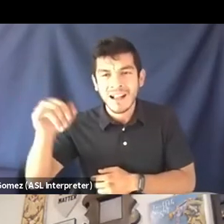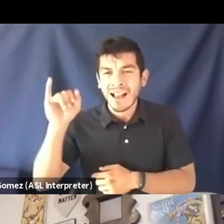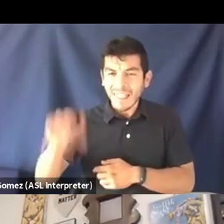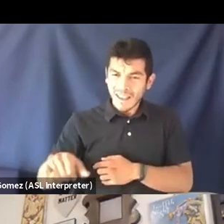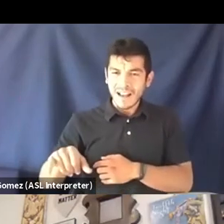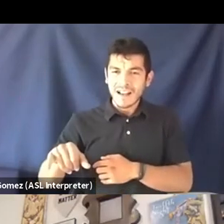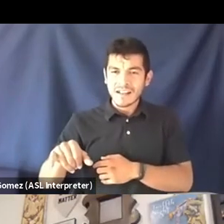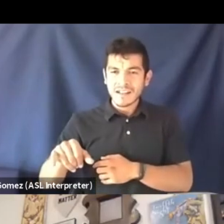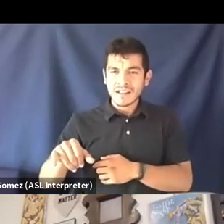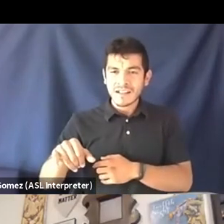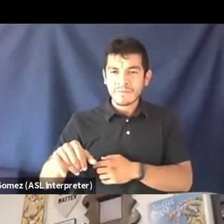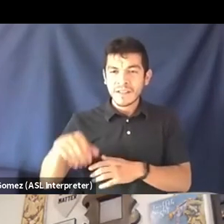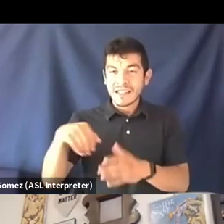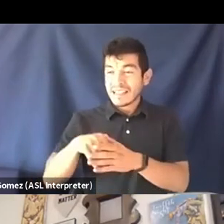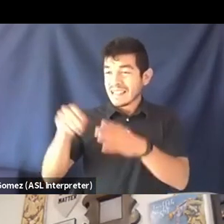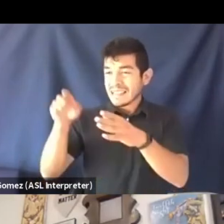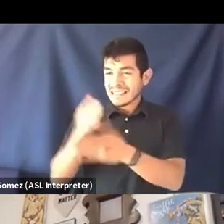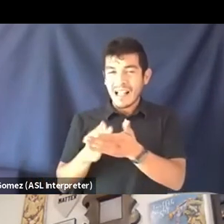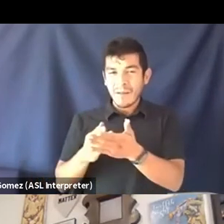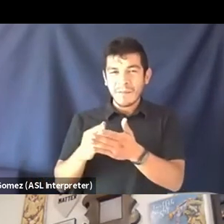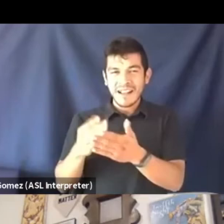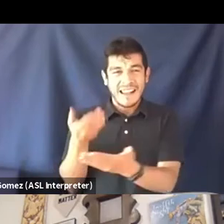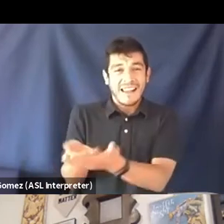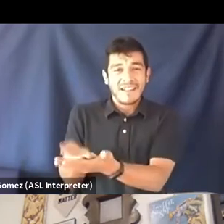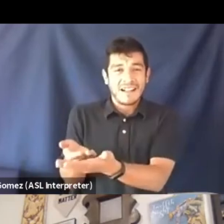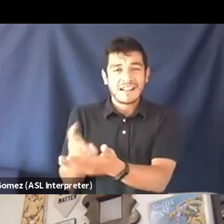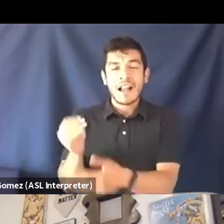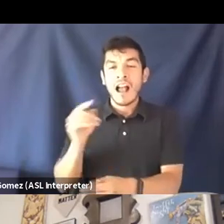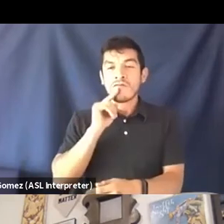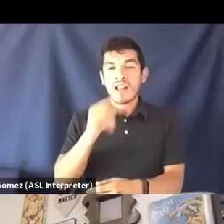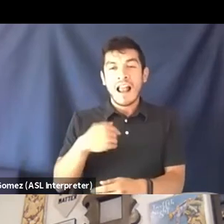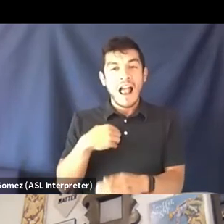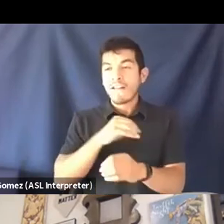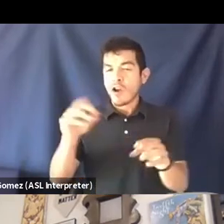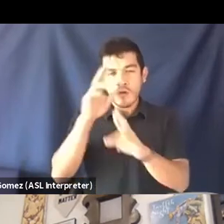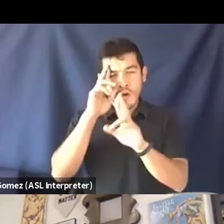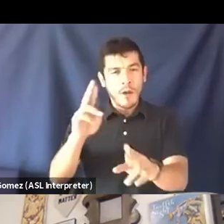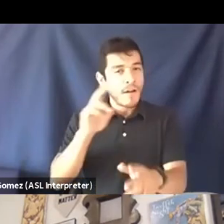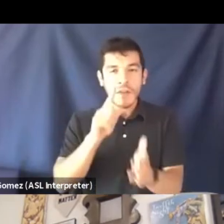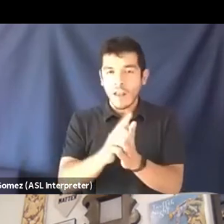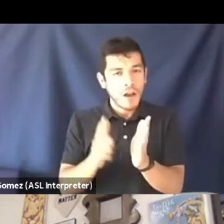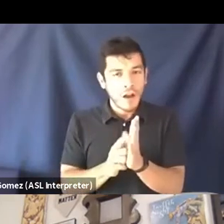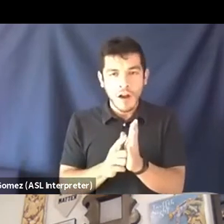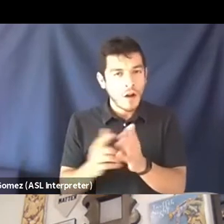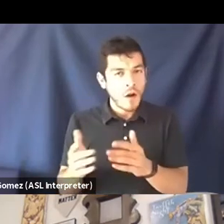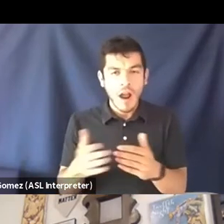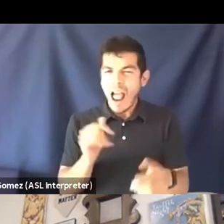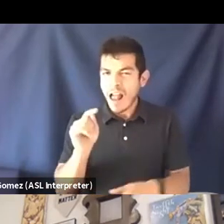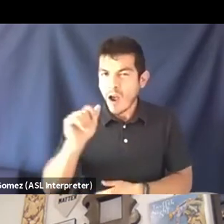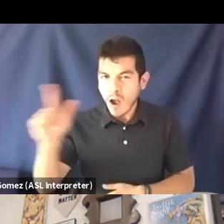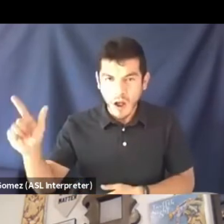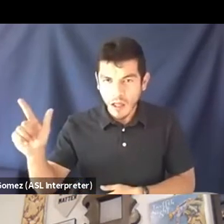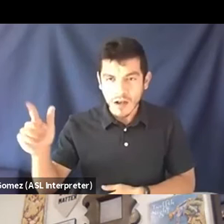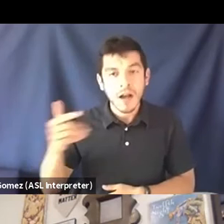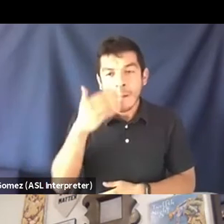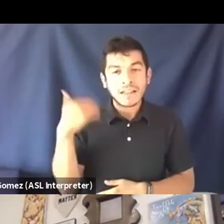that you know, on some circumstantial evidence. And really, I have no respect for the law whatsoever anymore,